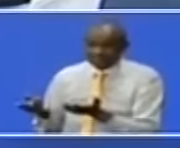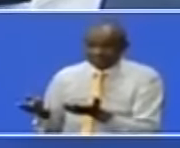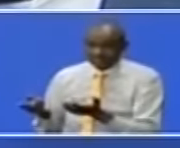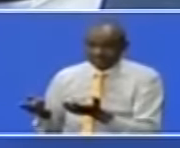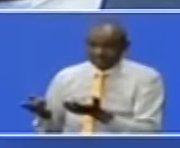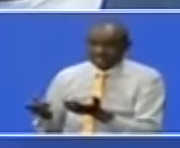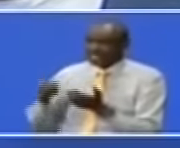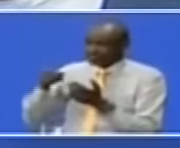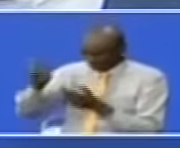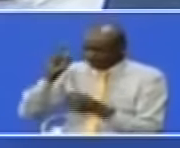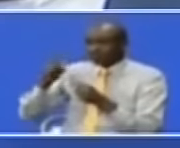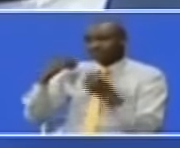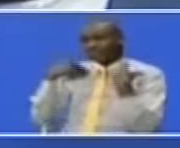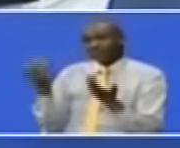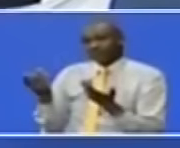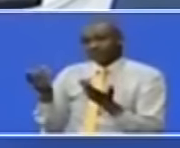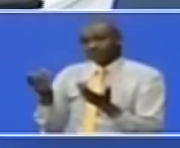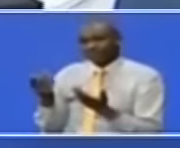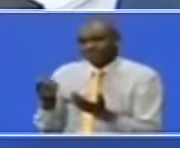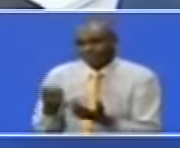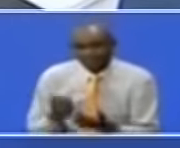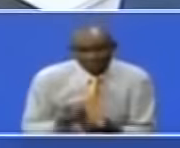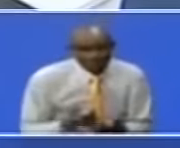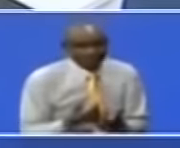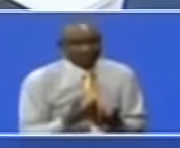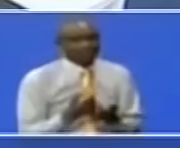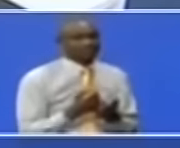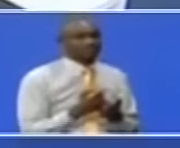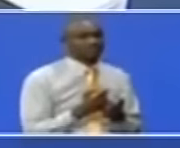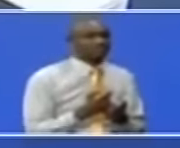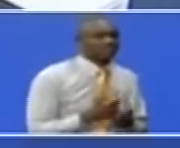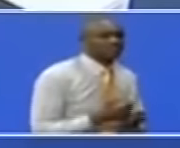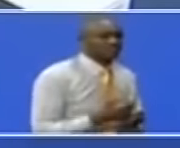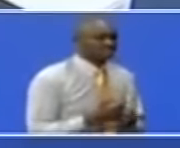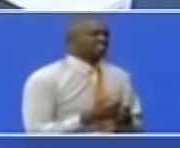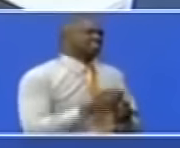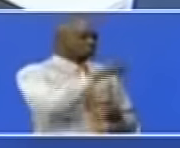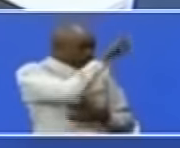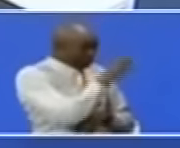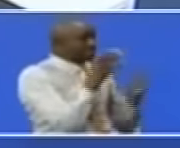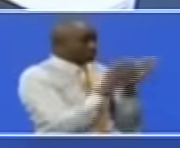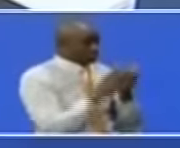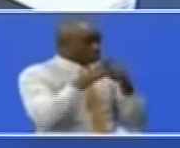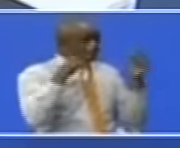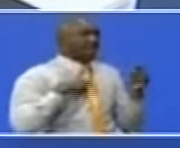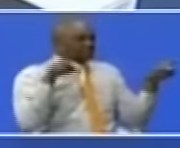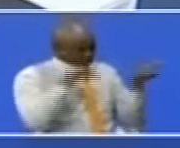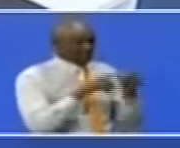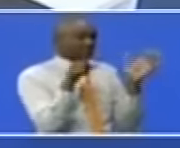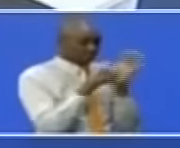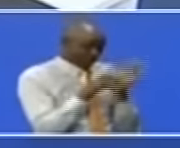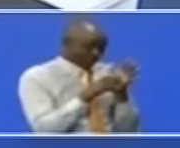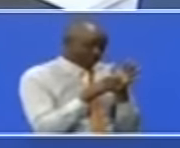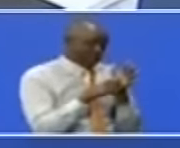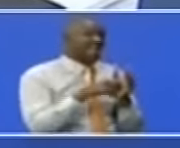would they sleep at night? You see, the thing is this, that Jubilee and COD have a similar problem. The elections in Kericho